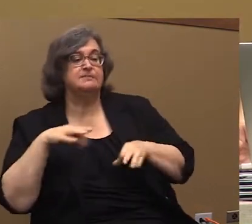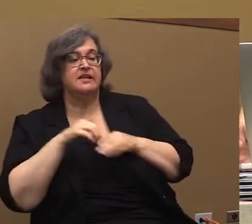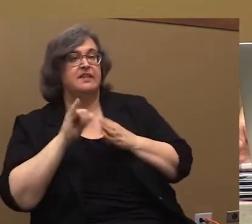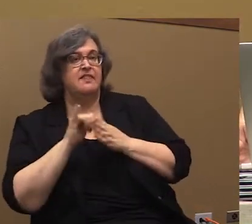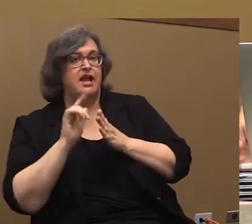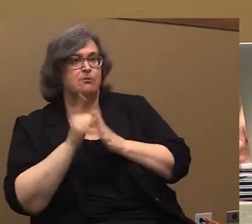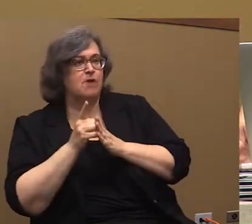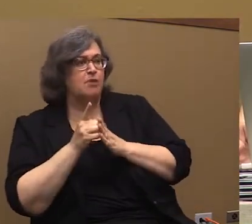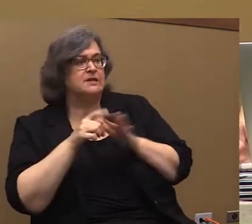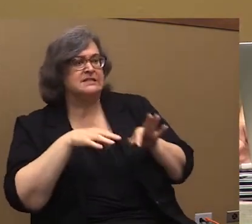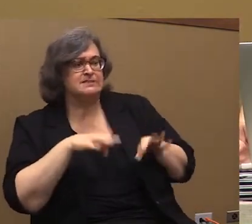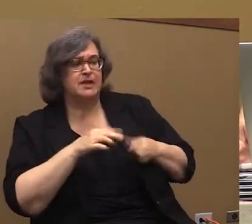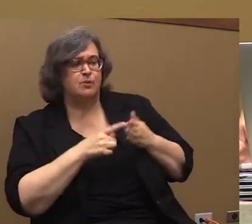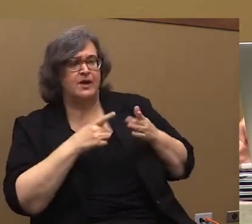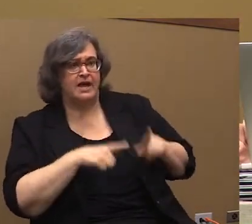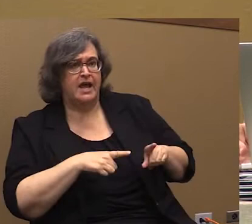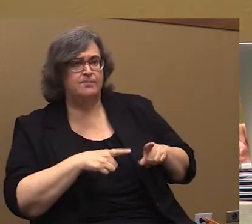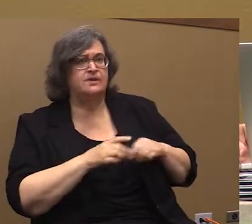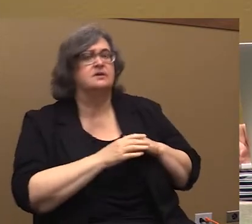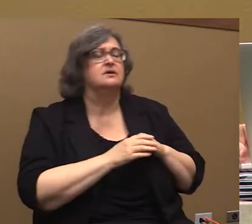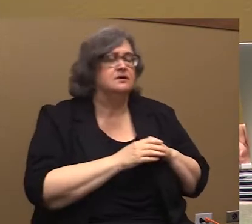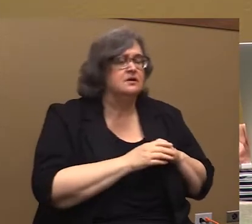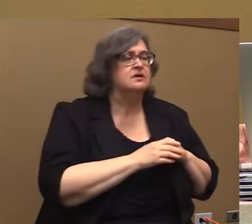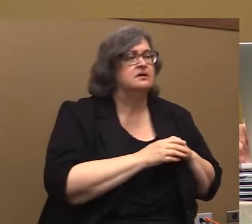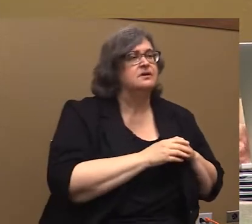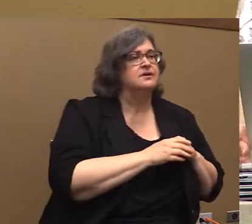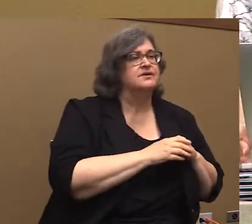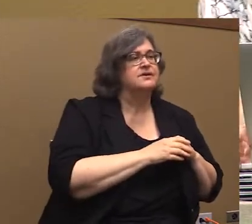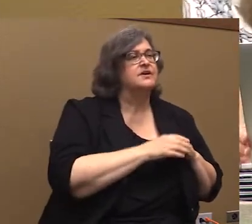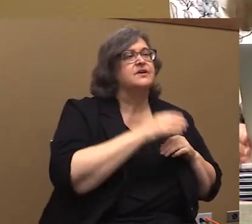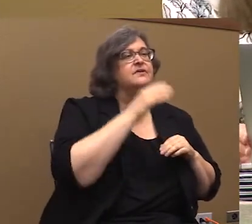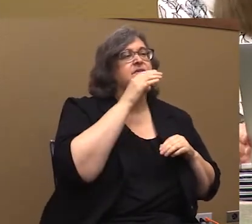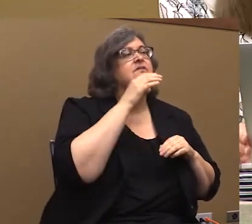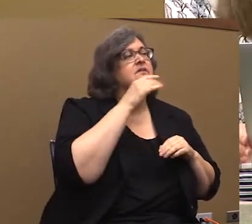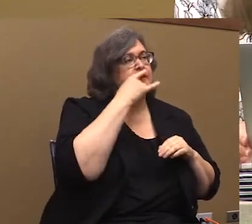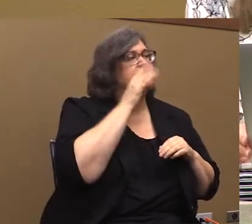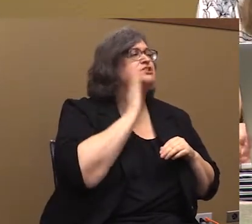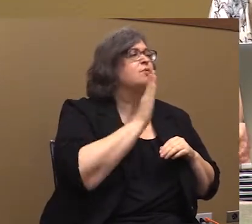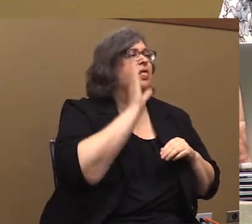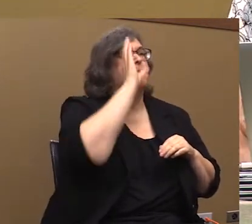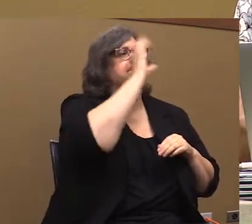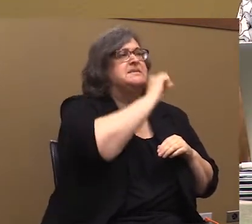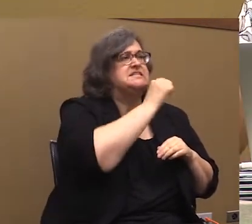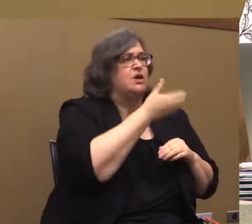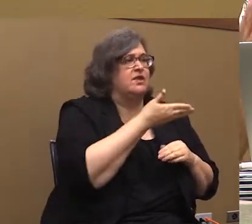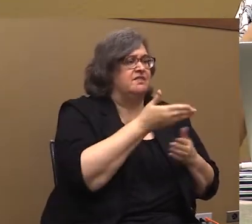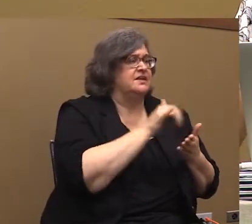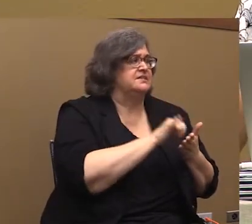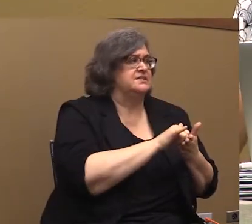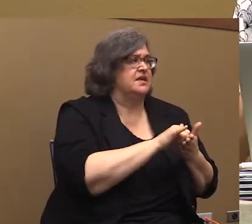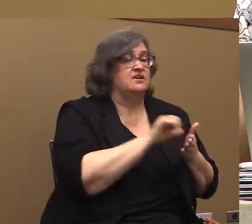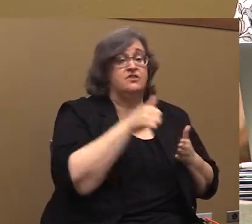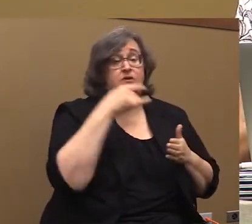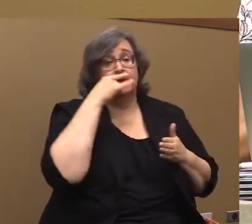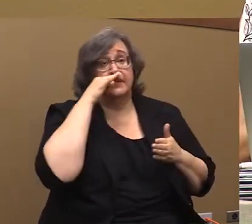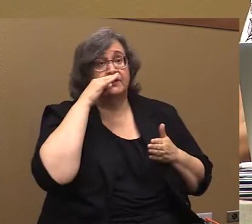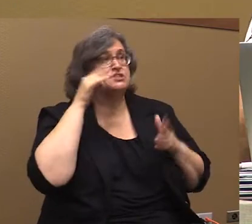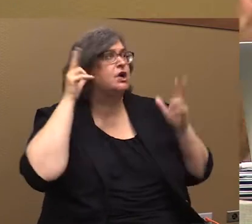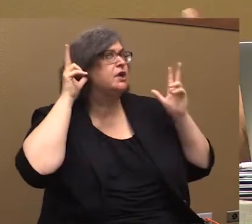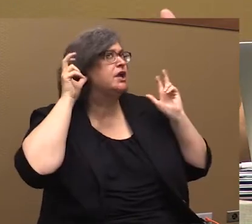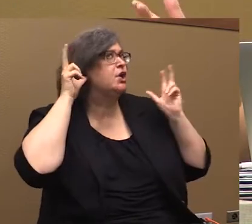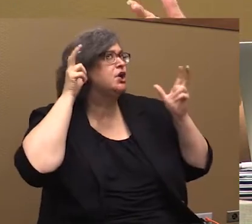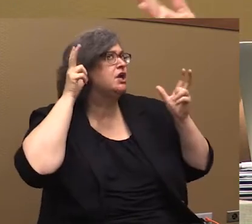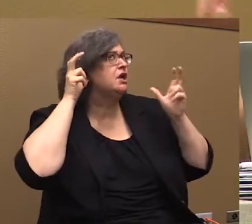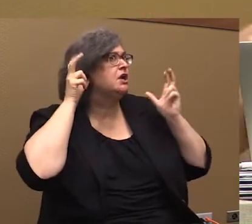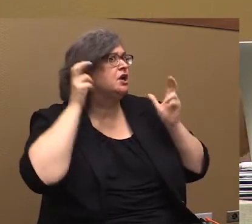moment that situation to them, giving an explicit explanation, they're going to miss out on things